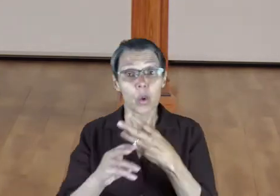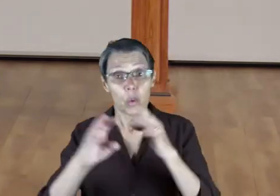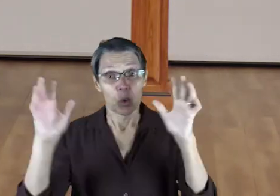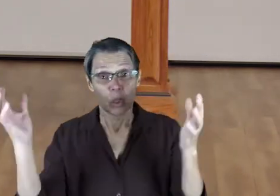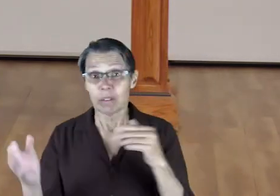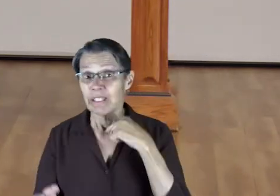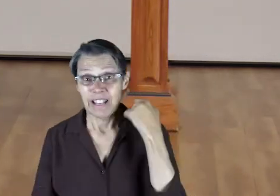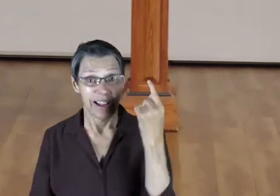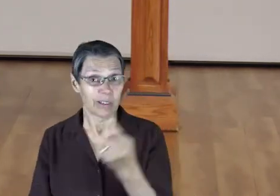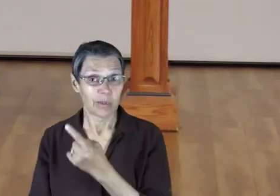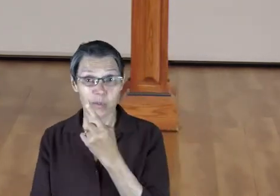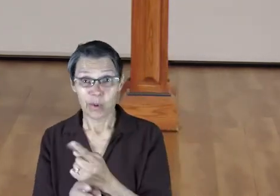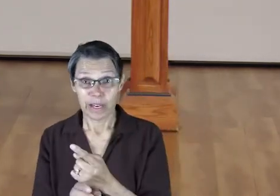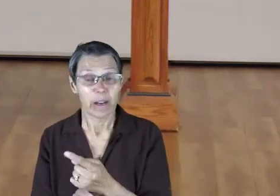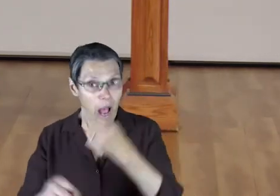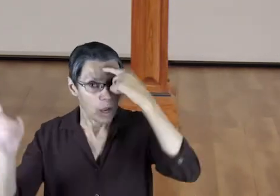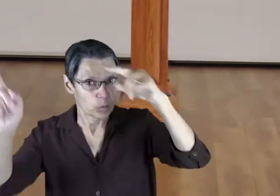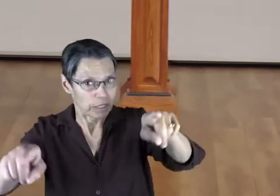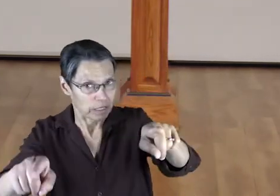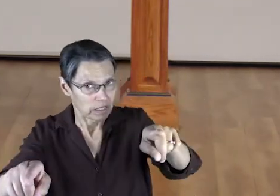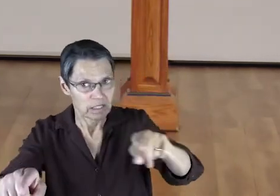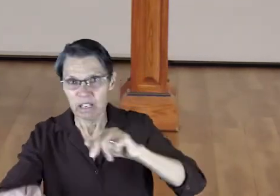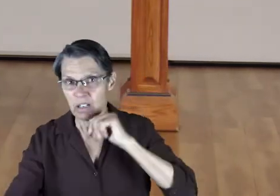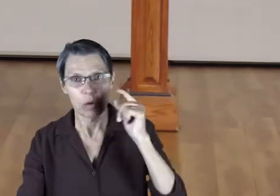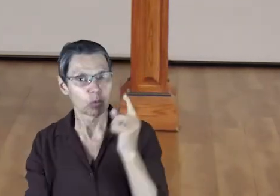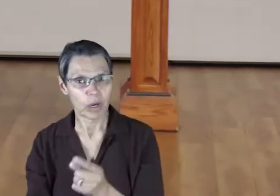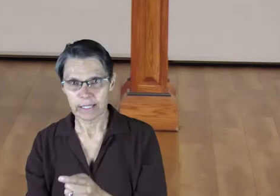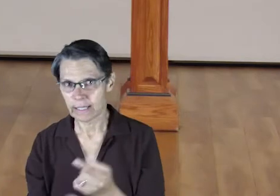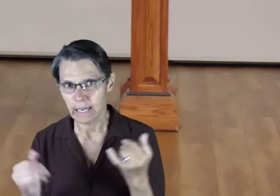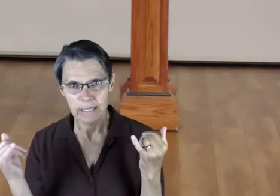the way we want it to look. I'll agree with you.